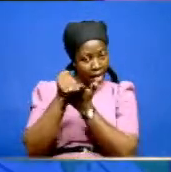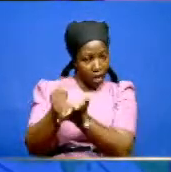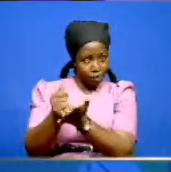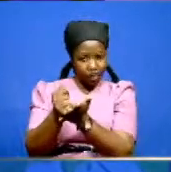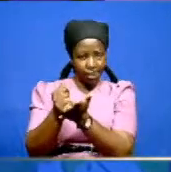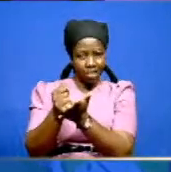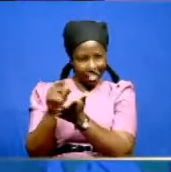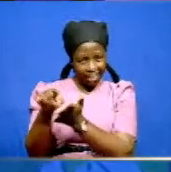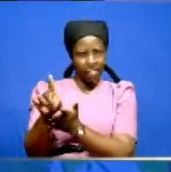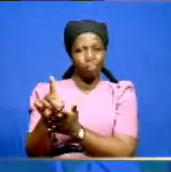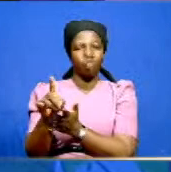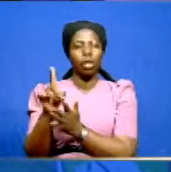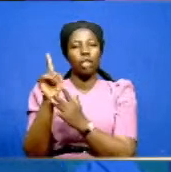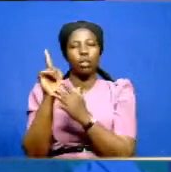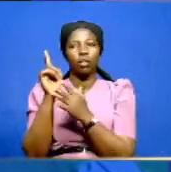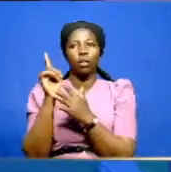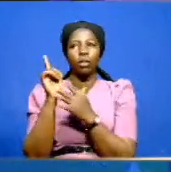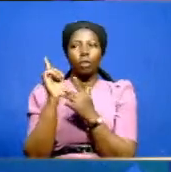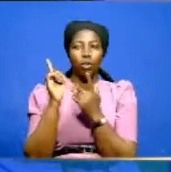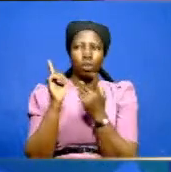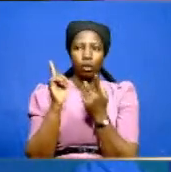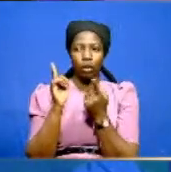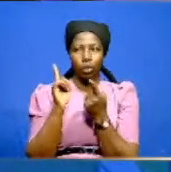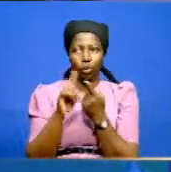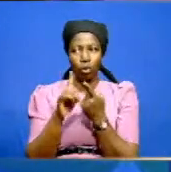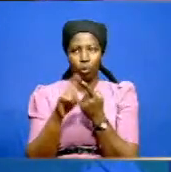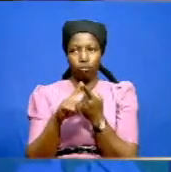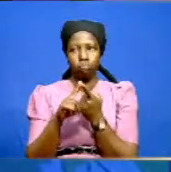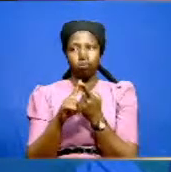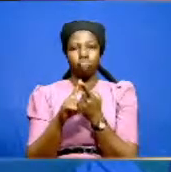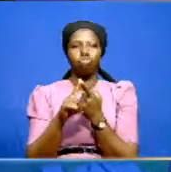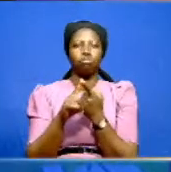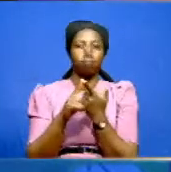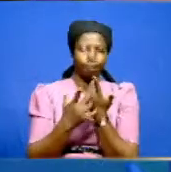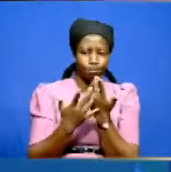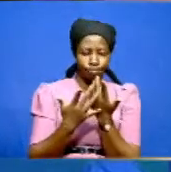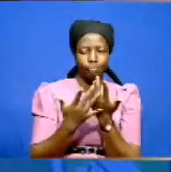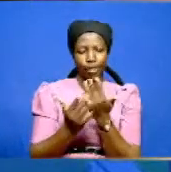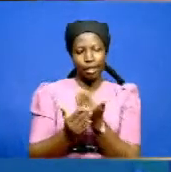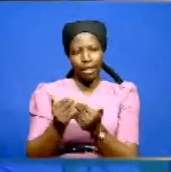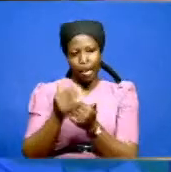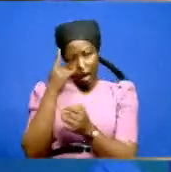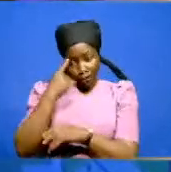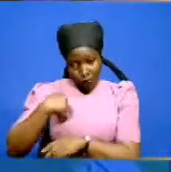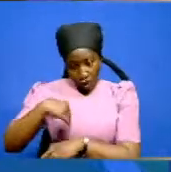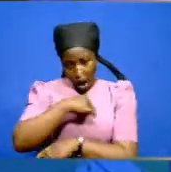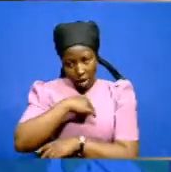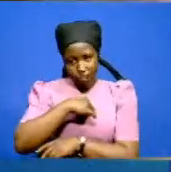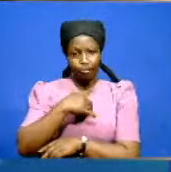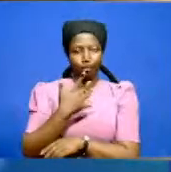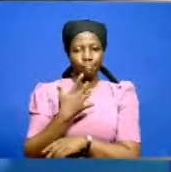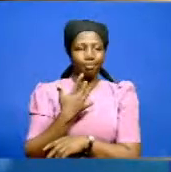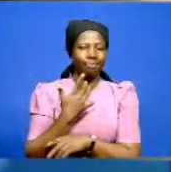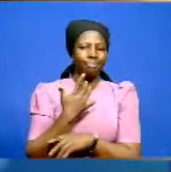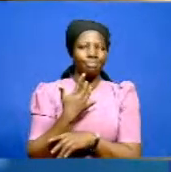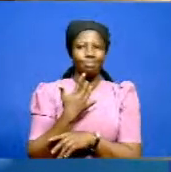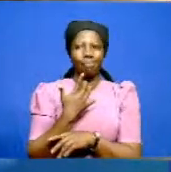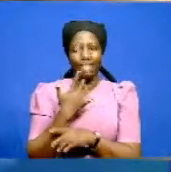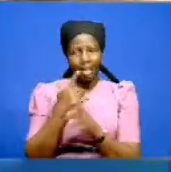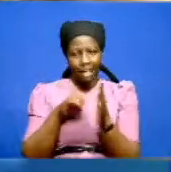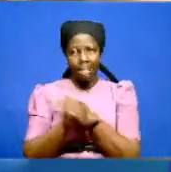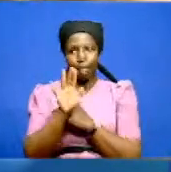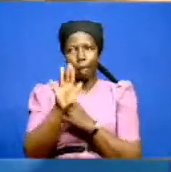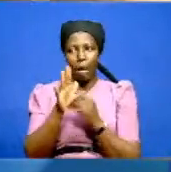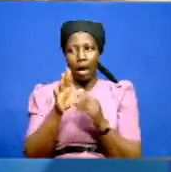that he was able to bring us up together with yourselves in the manner that he has done so. For sure he would not have done